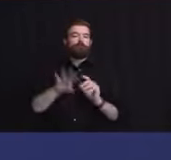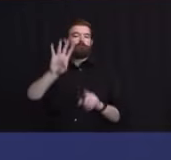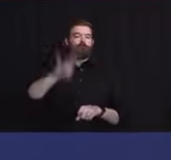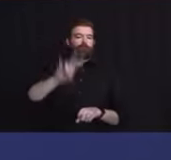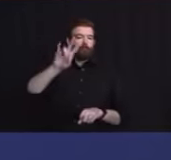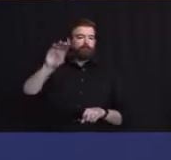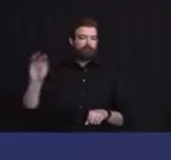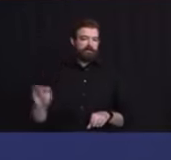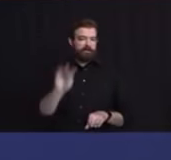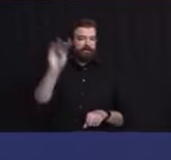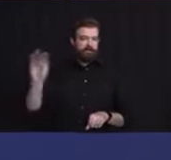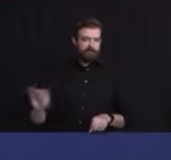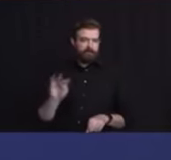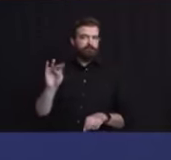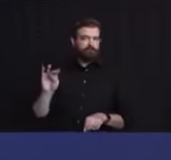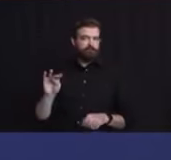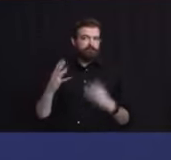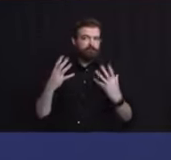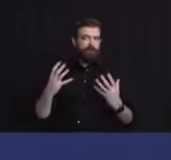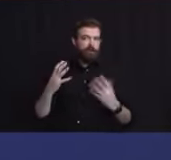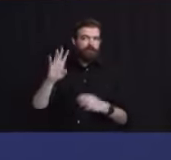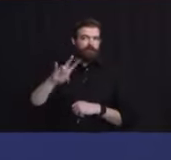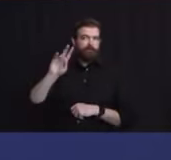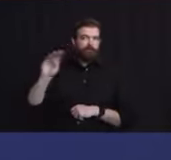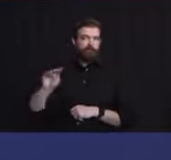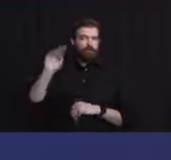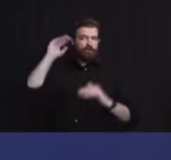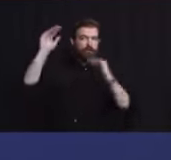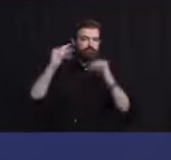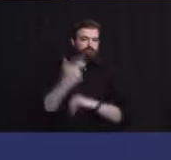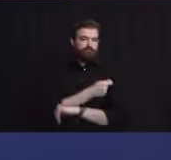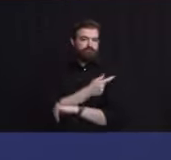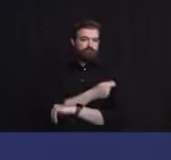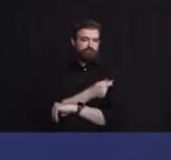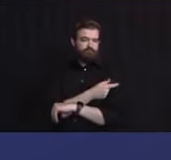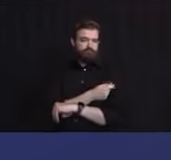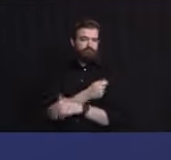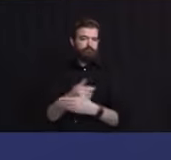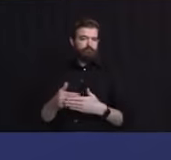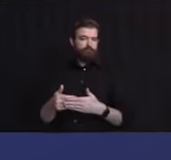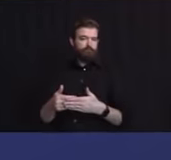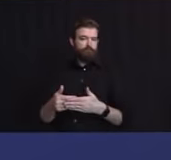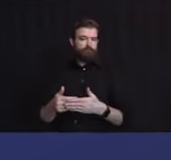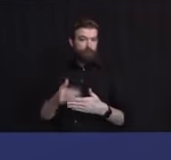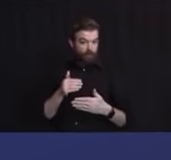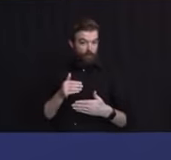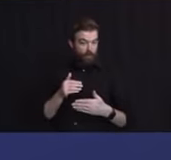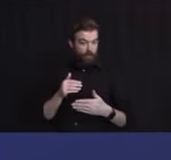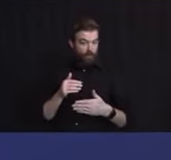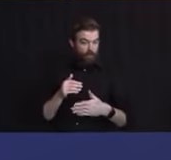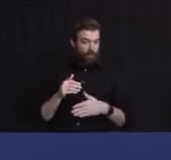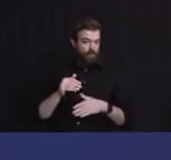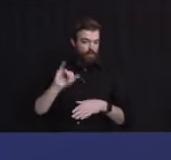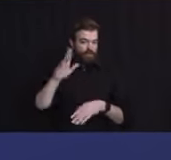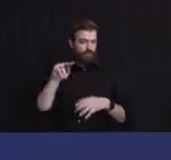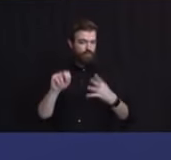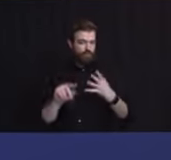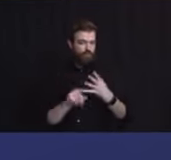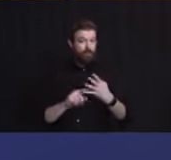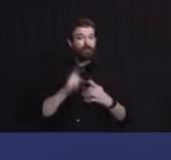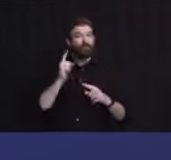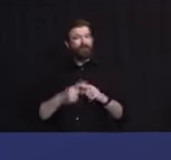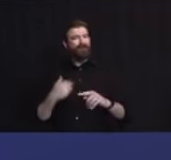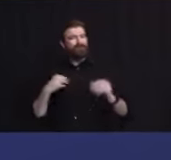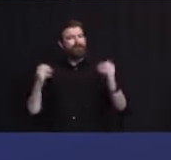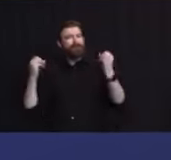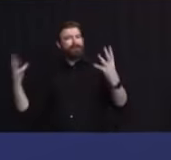presumed folks who have some immunity because they've had coronavirus, that combination gets you to a